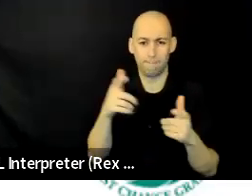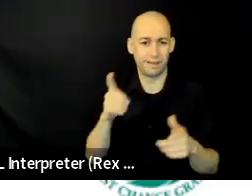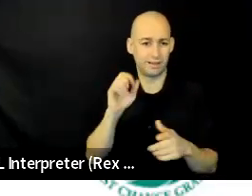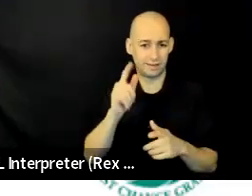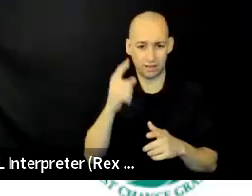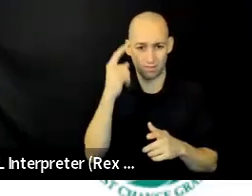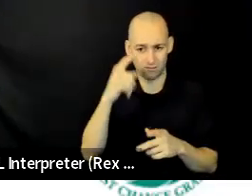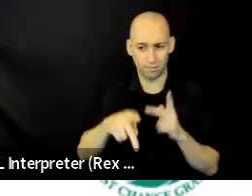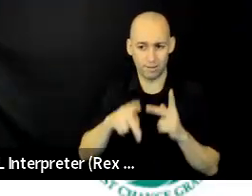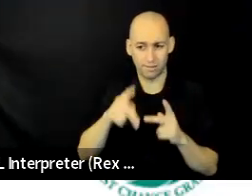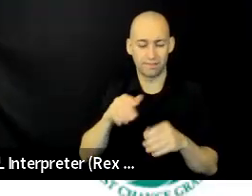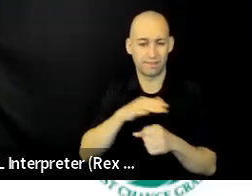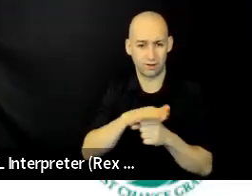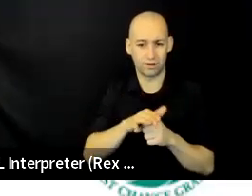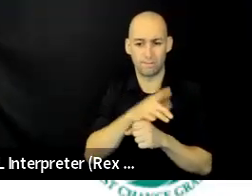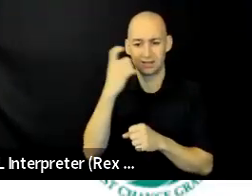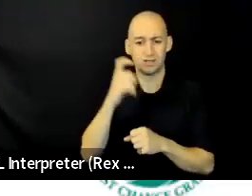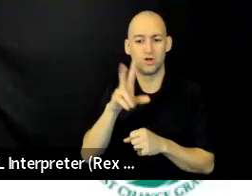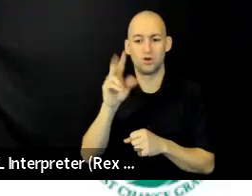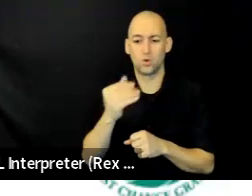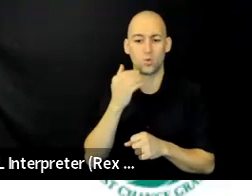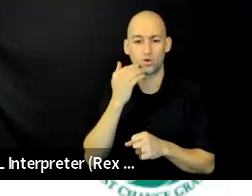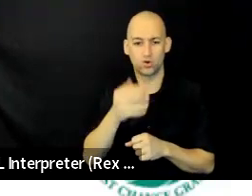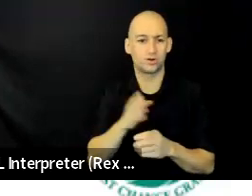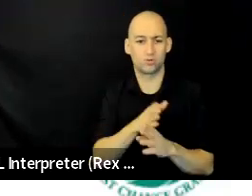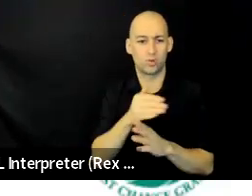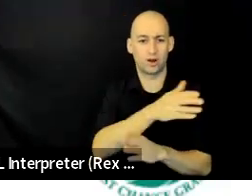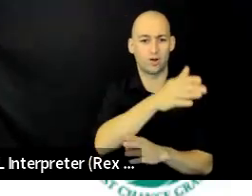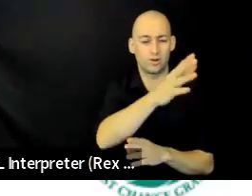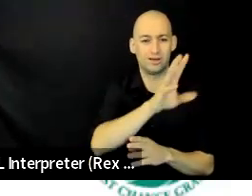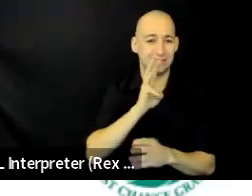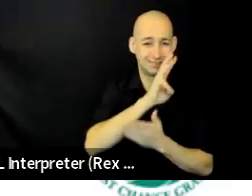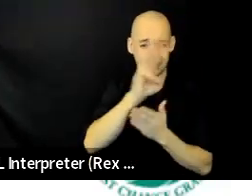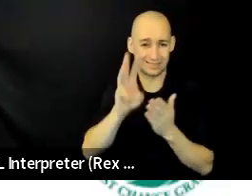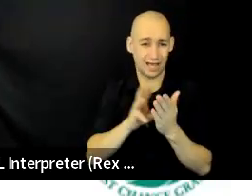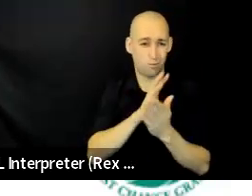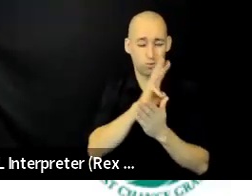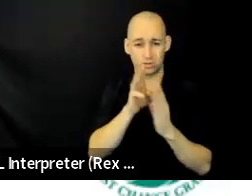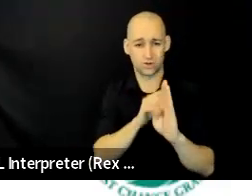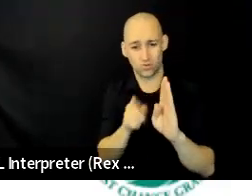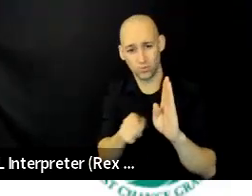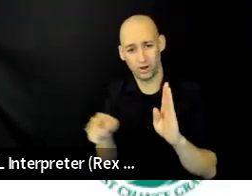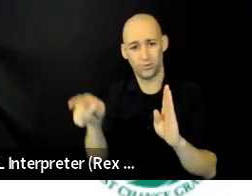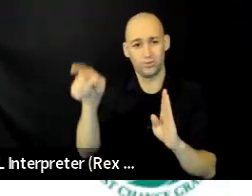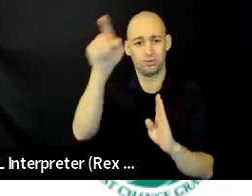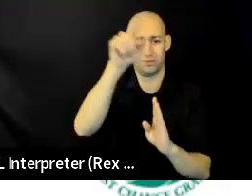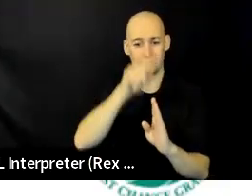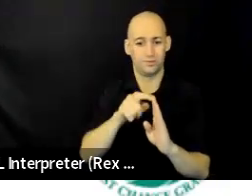region? Because there's no good detour for Last Chance Grade. There's a minimum 6-hour detour for people traveling